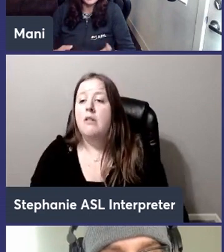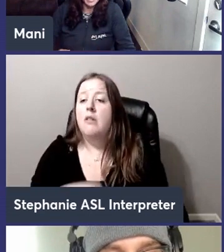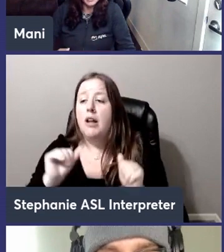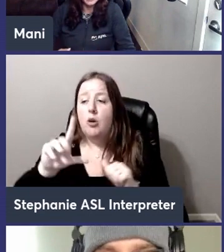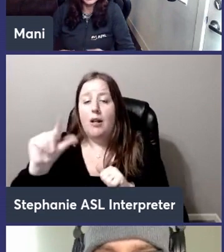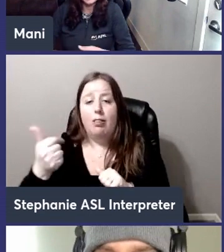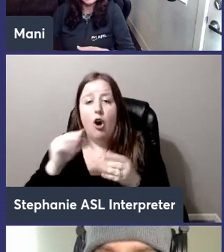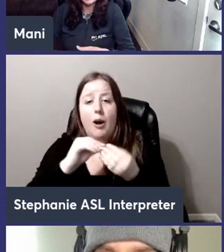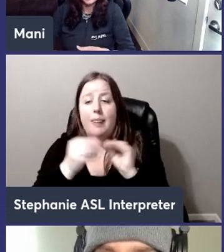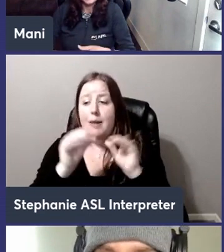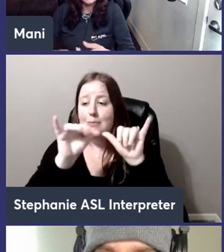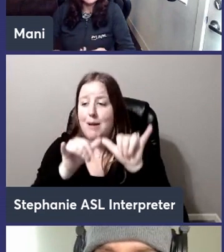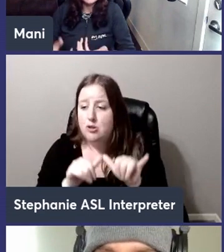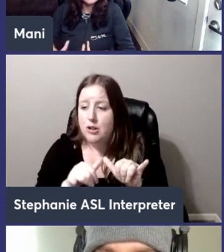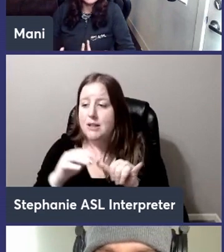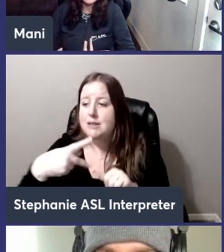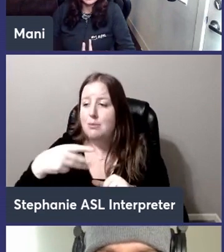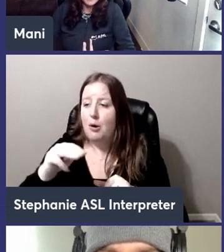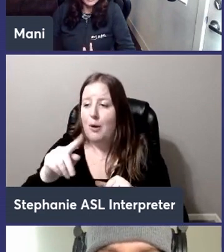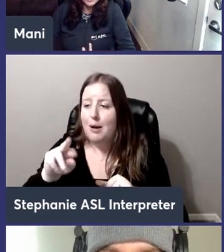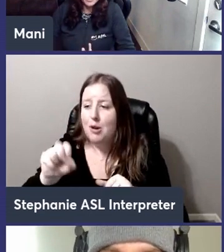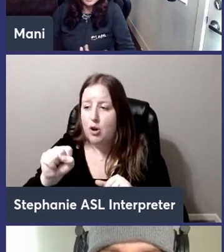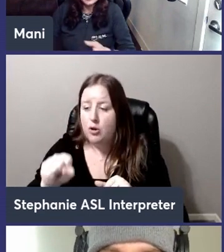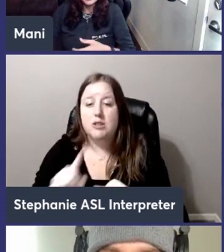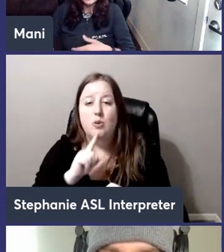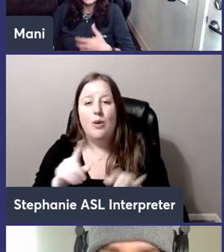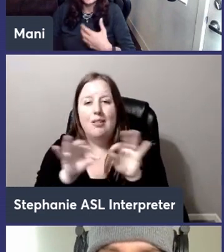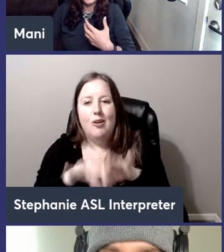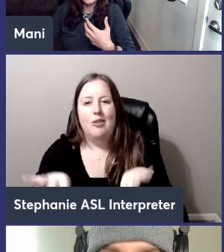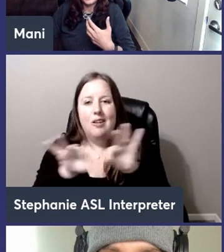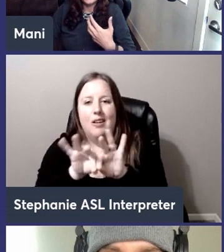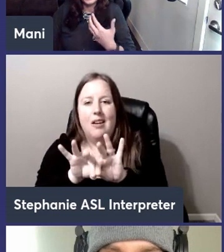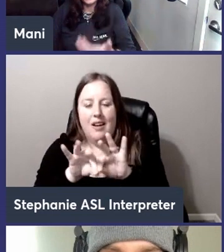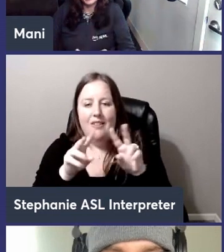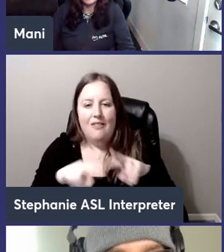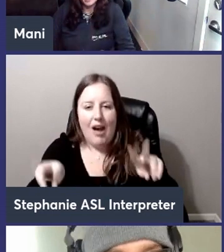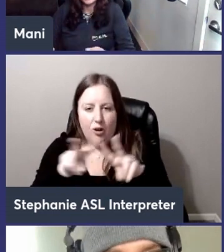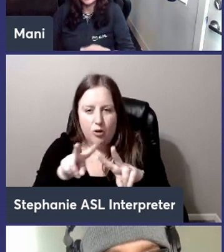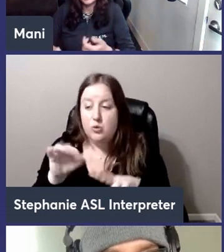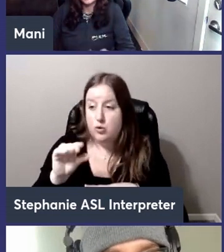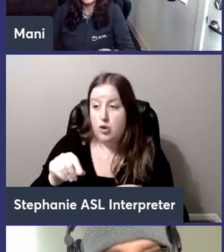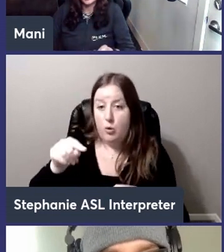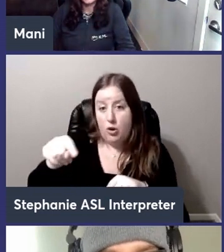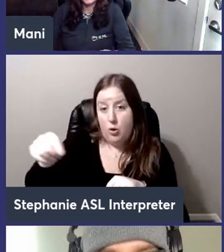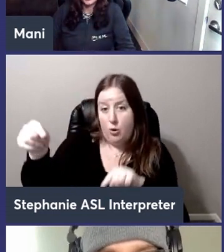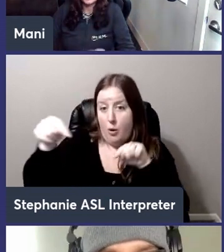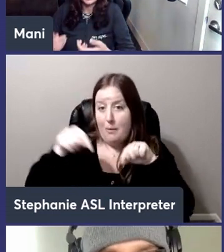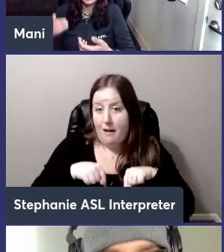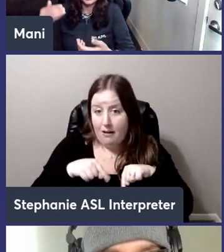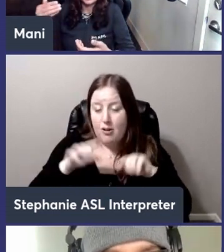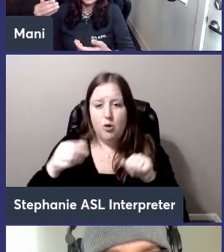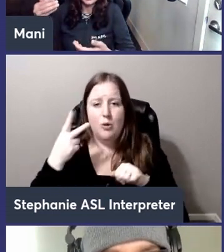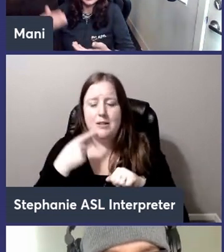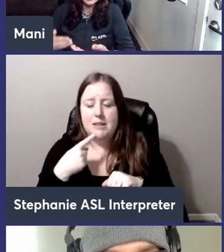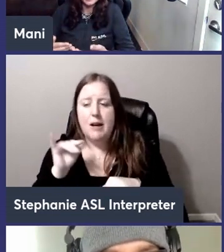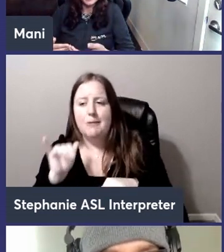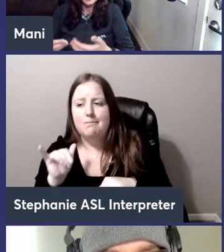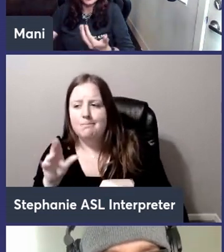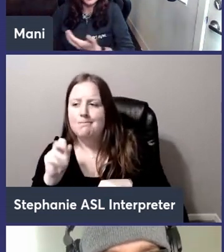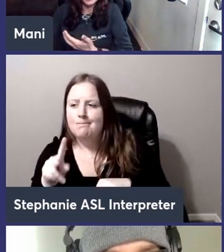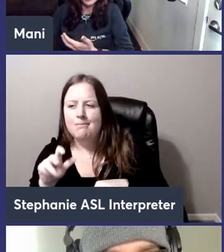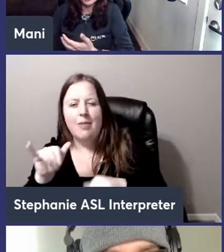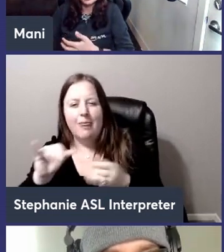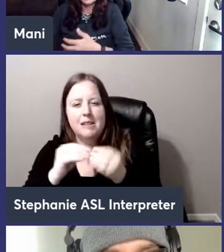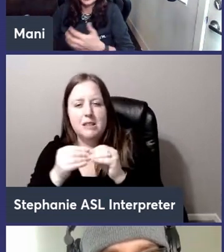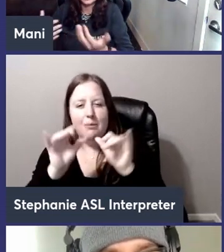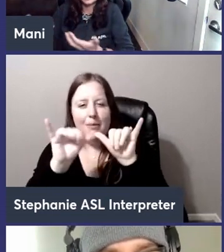metrics and parameters, which are basically key value pairs. So when you come back, you can see, okay, you know what? These are the metrics from